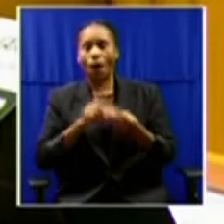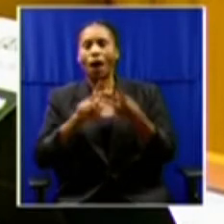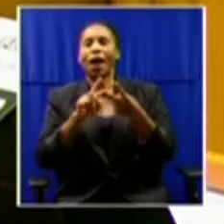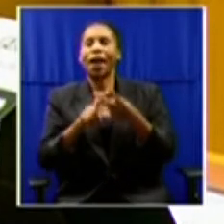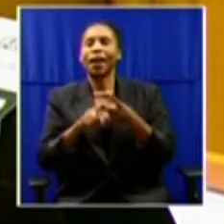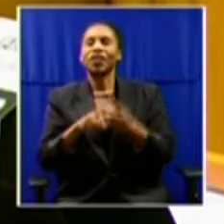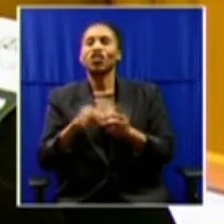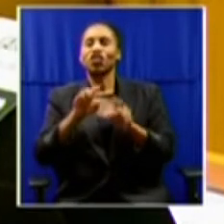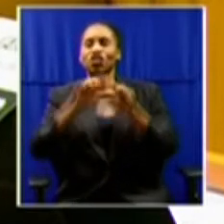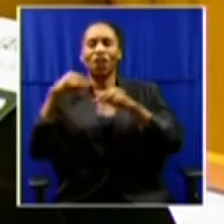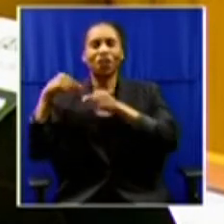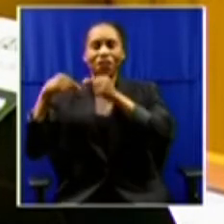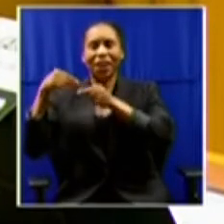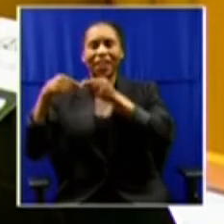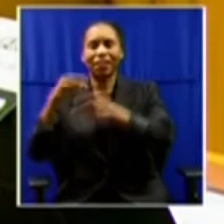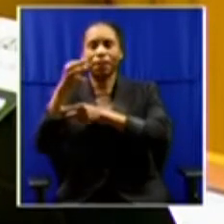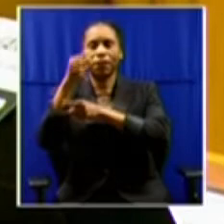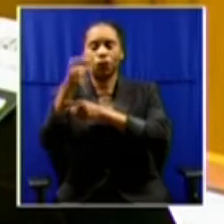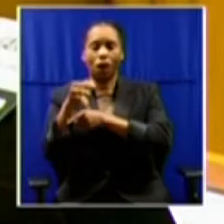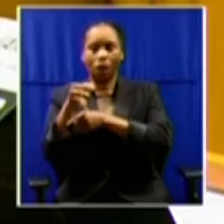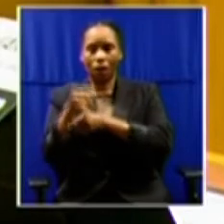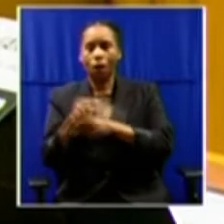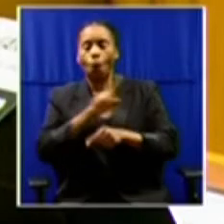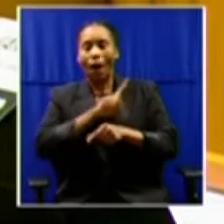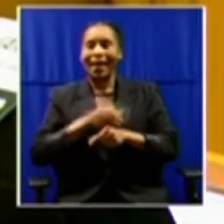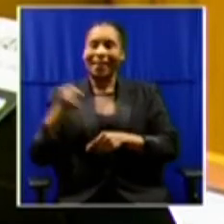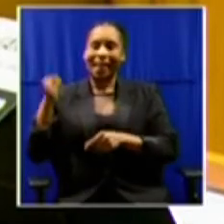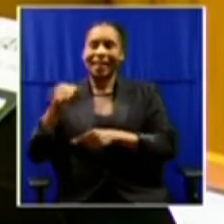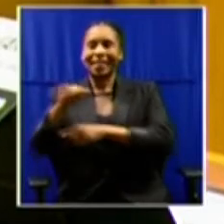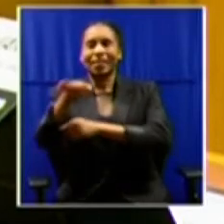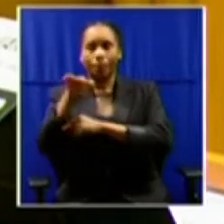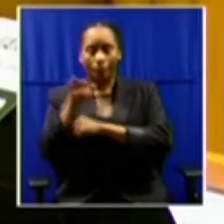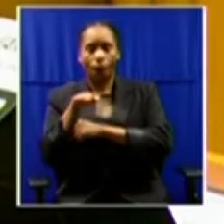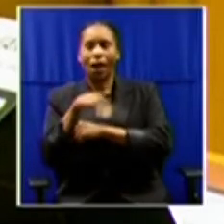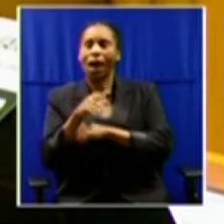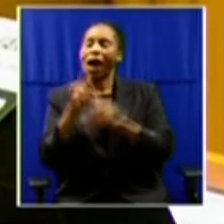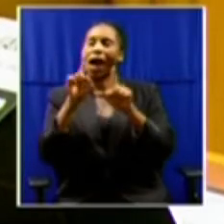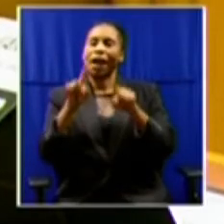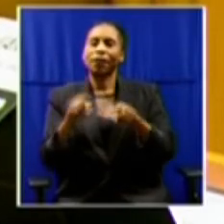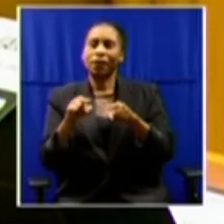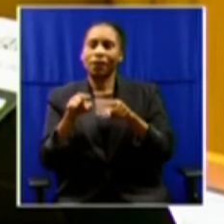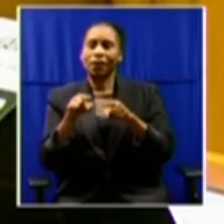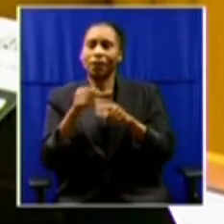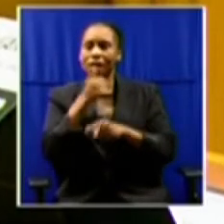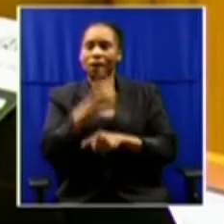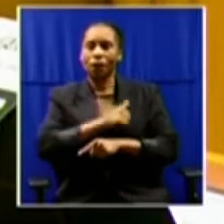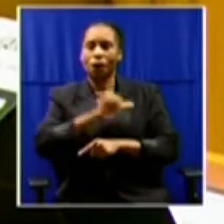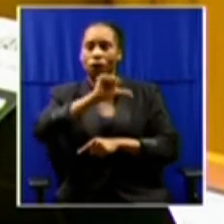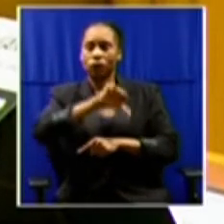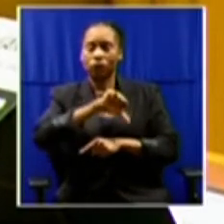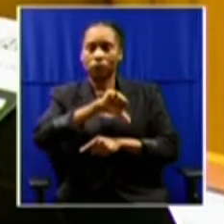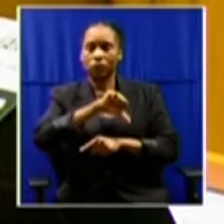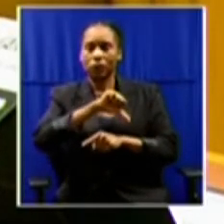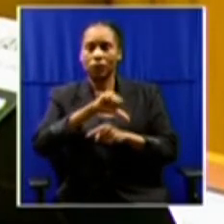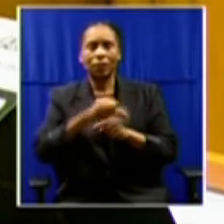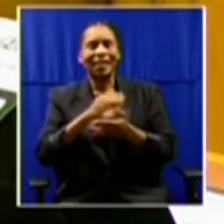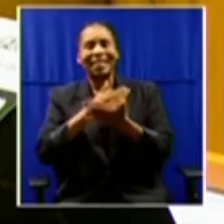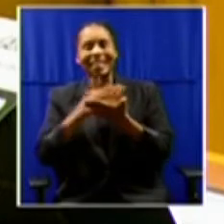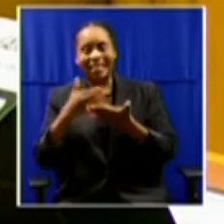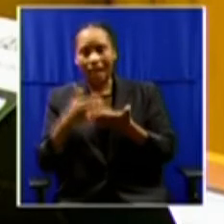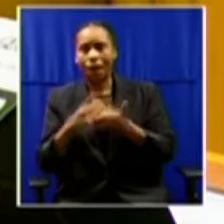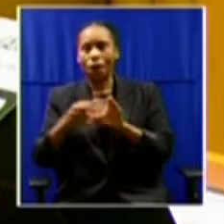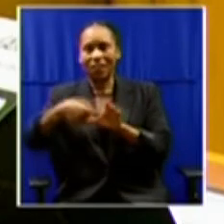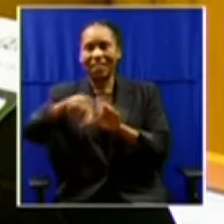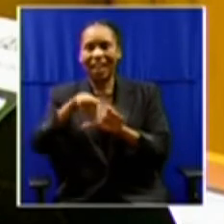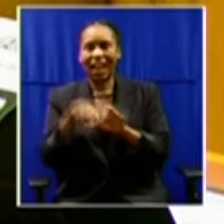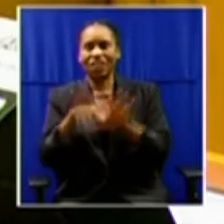generations, because if Zimbabwe is unfortunately unable to resolve some of its internal